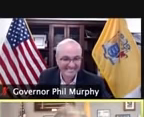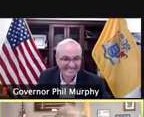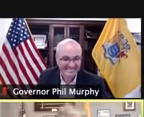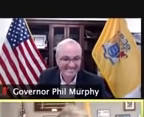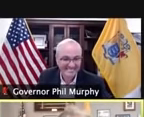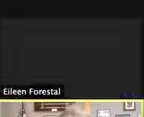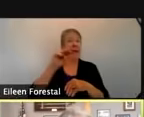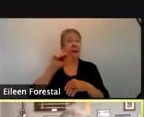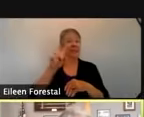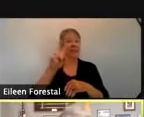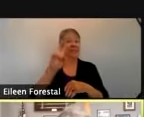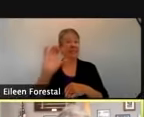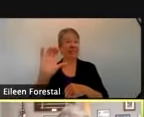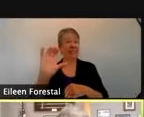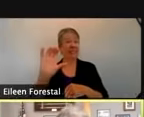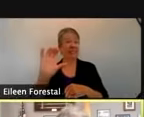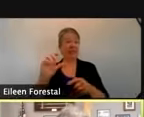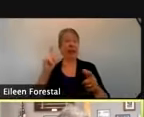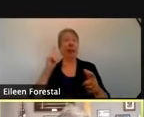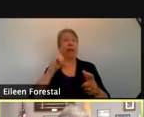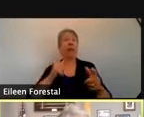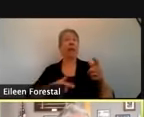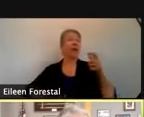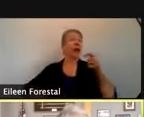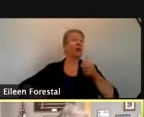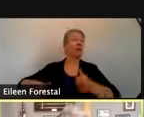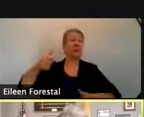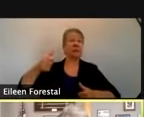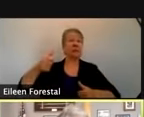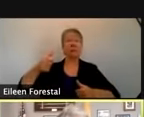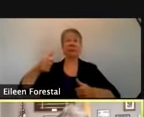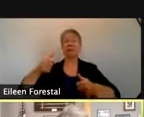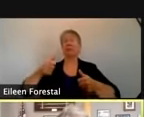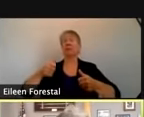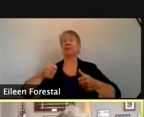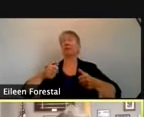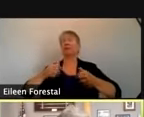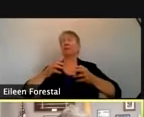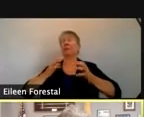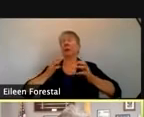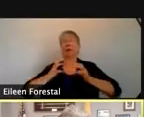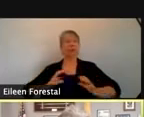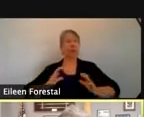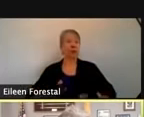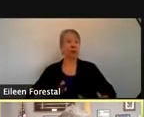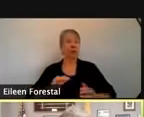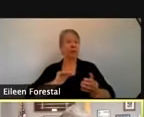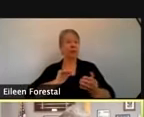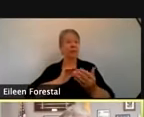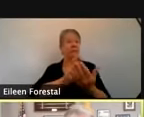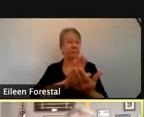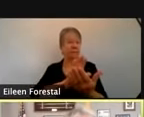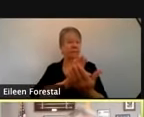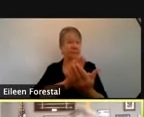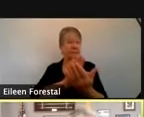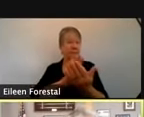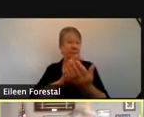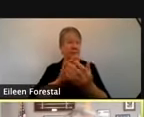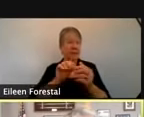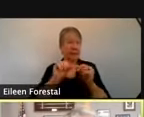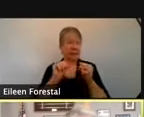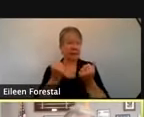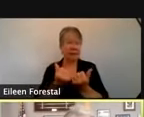largest customer-facing agency in state government and the only one that is reopened fully to the public. Following a